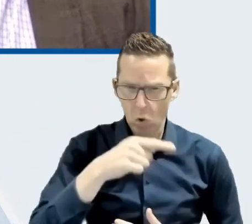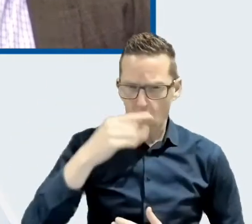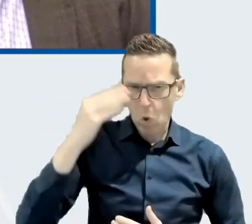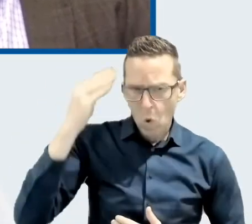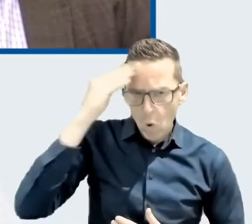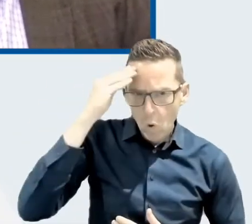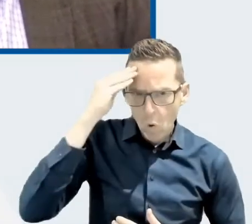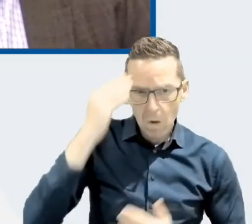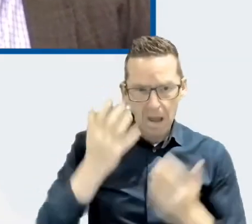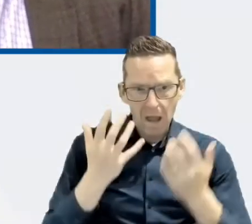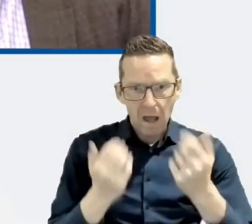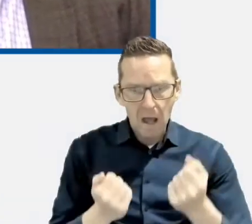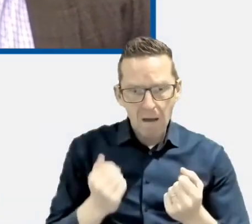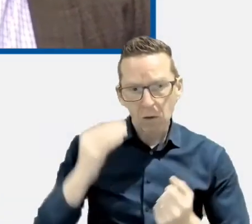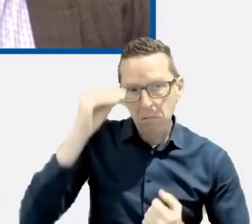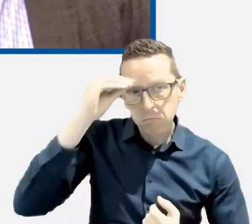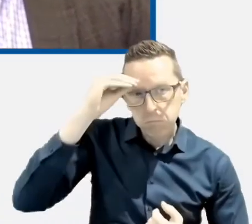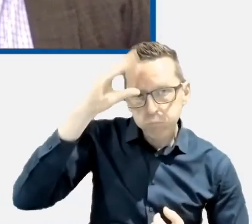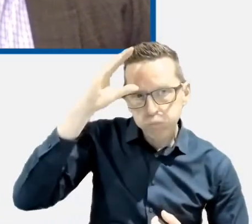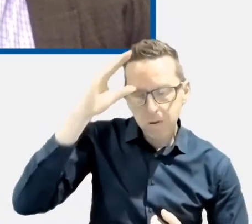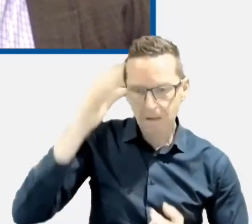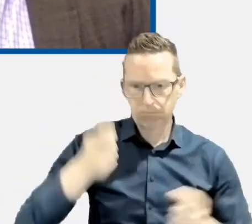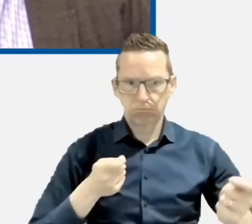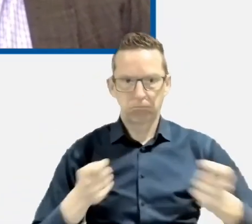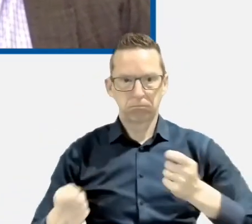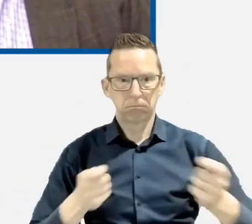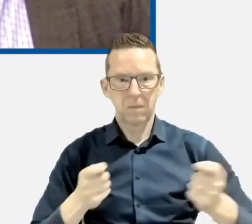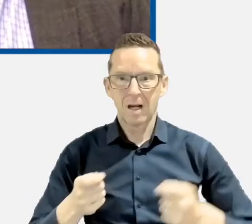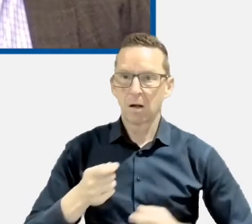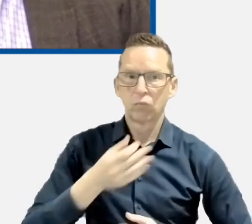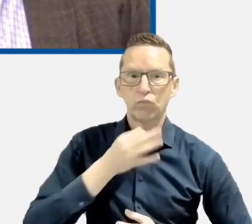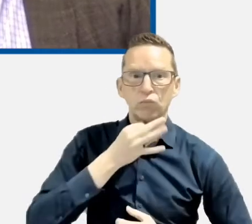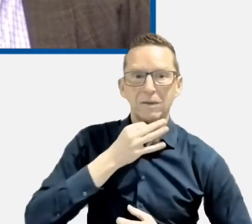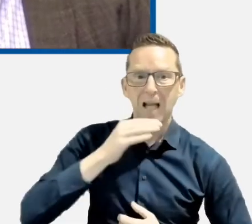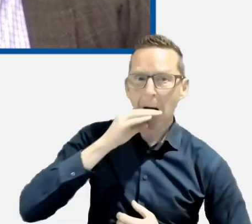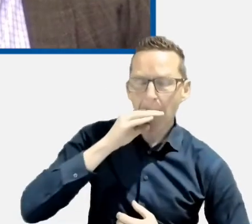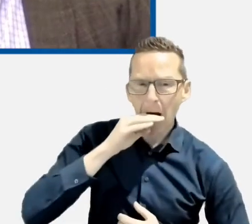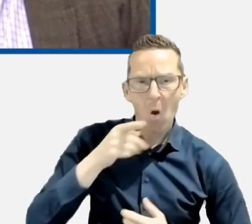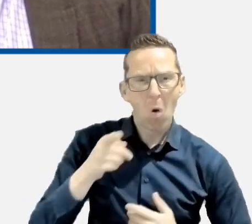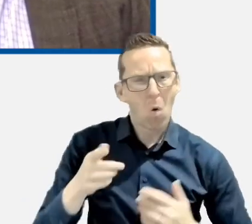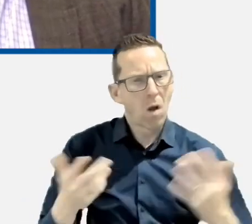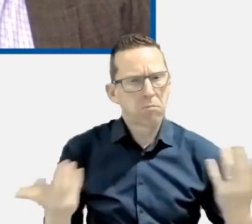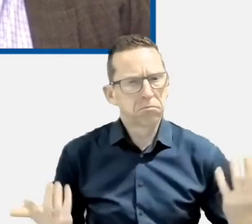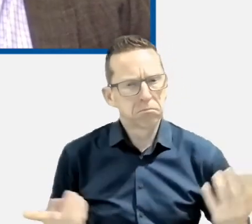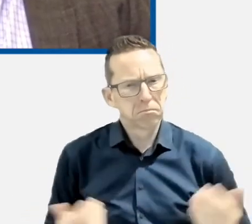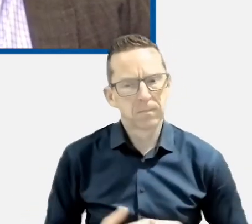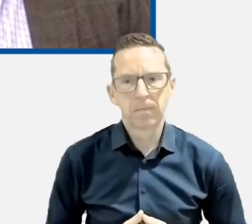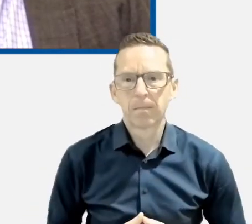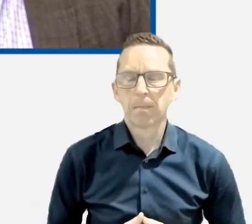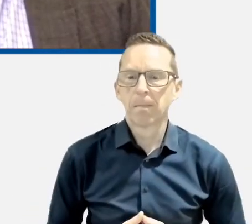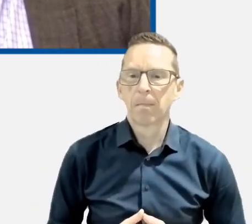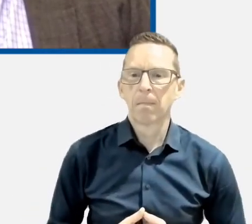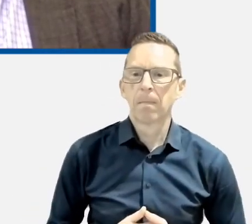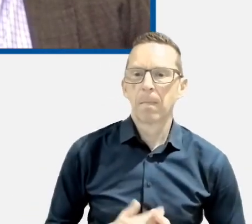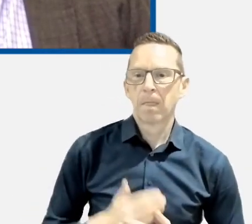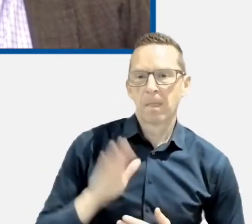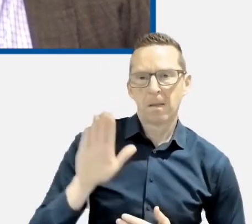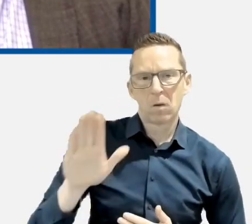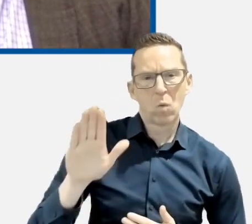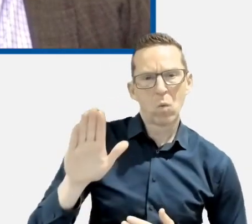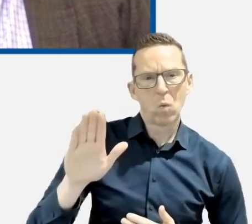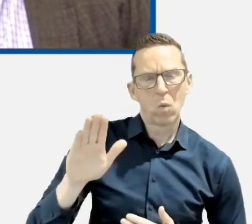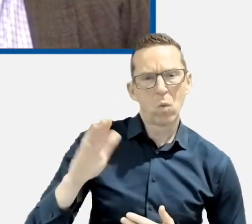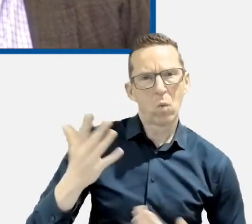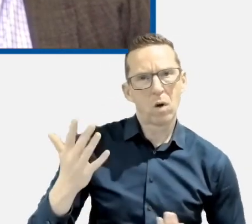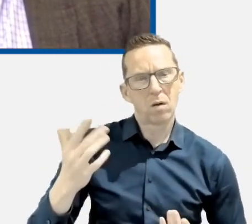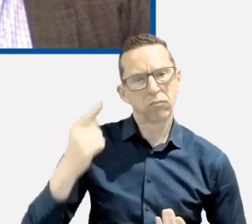across different sectors in the different scales? So now you are moving out from the region to the national perspective. So Cynthia, if you are there, please,